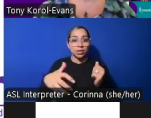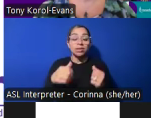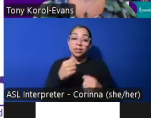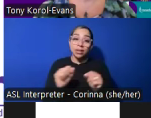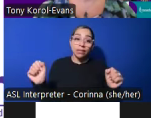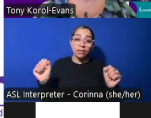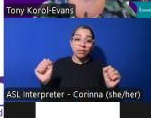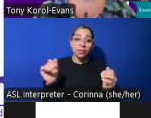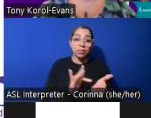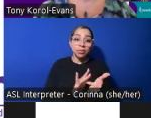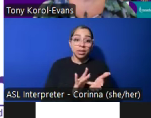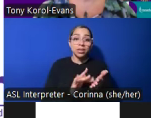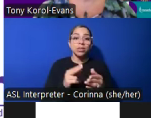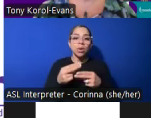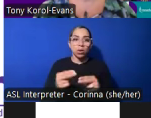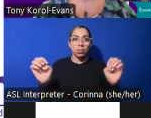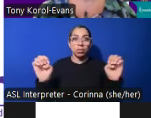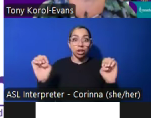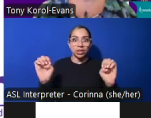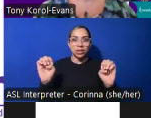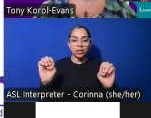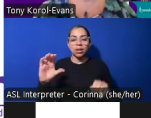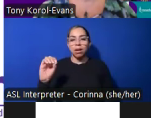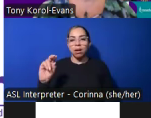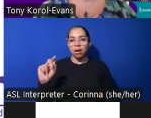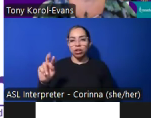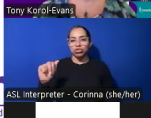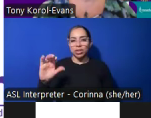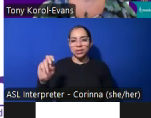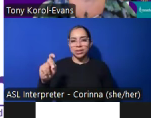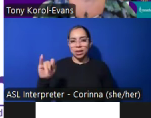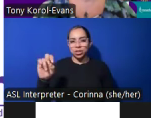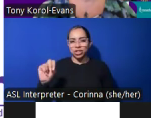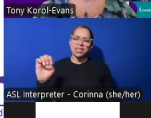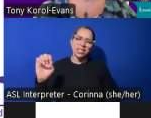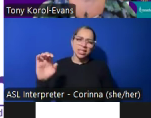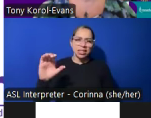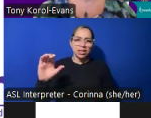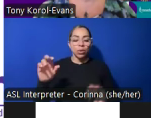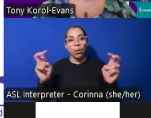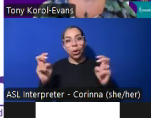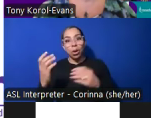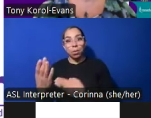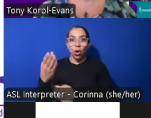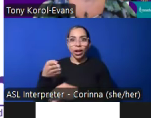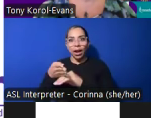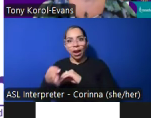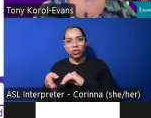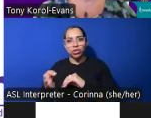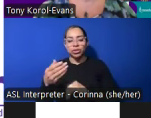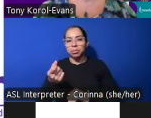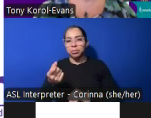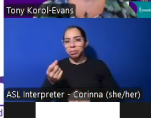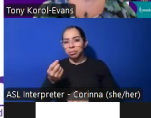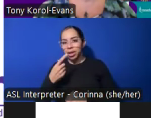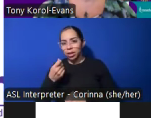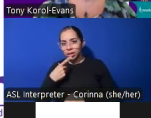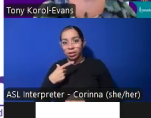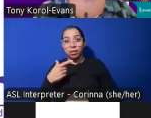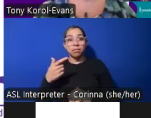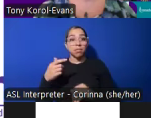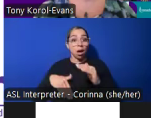emergency contraception. Some call it EC, or the morning after pill. You take it up to 5 days after unprotected